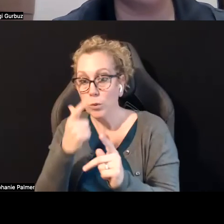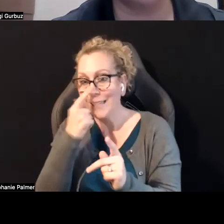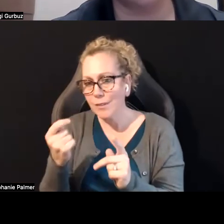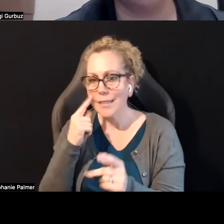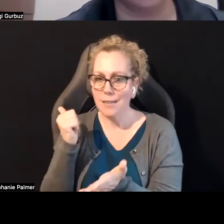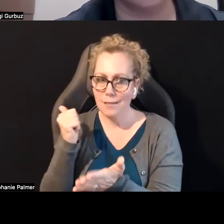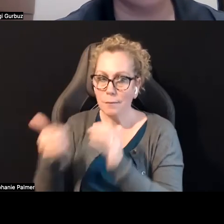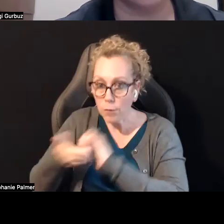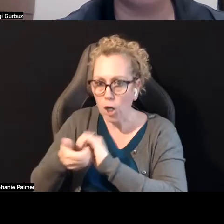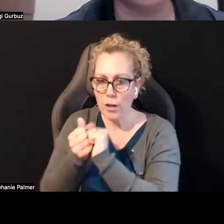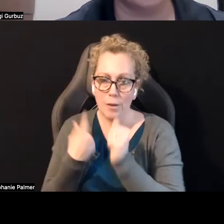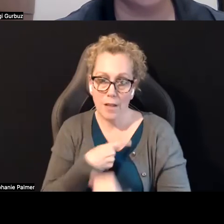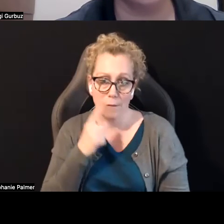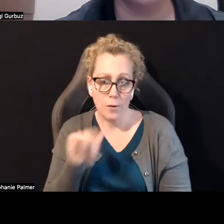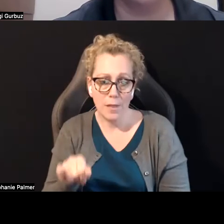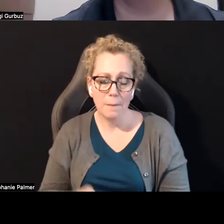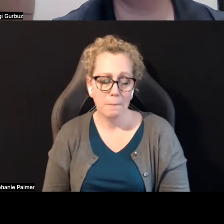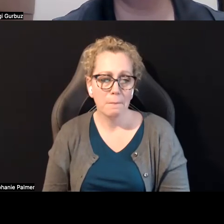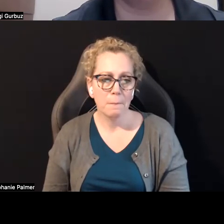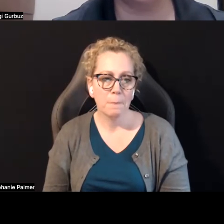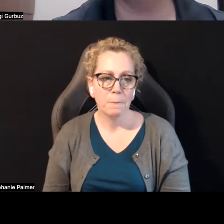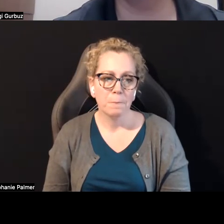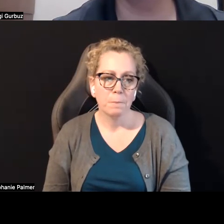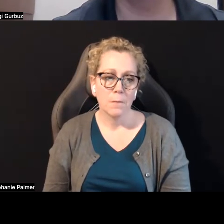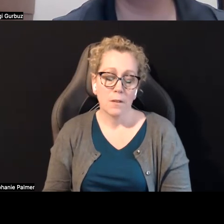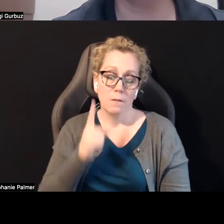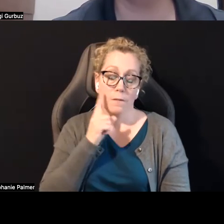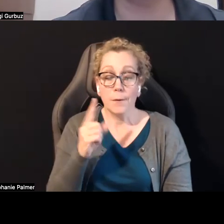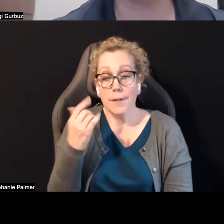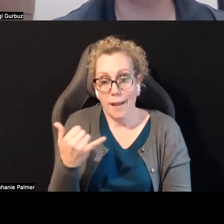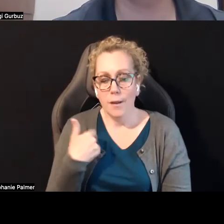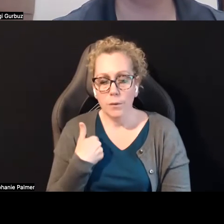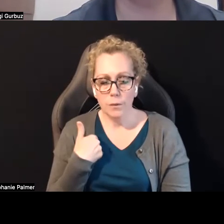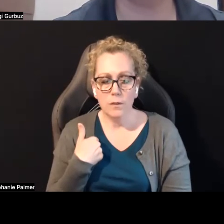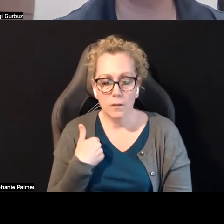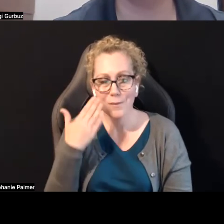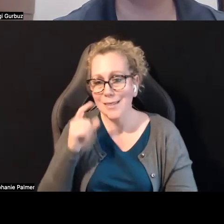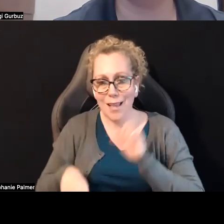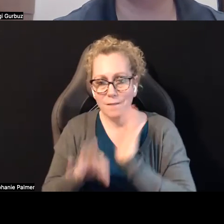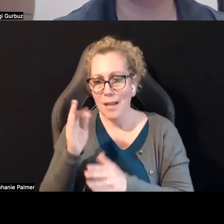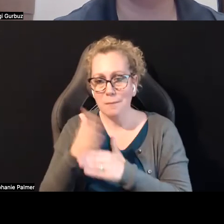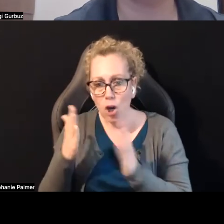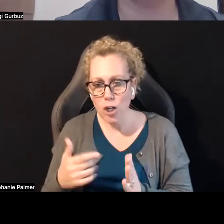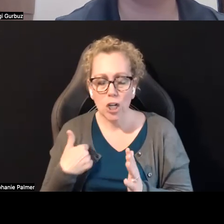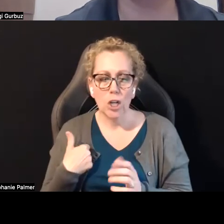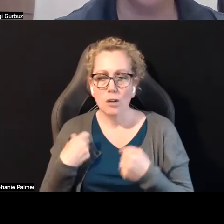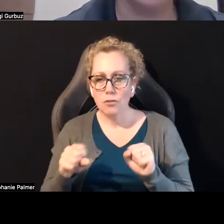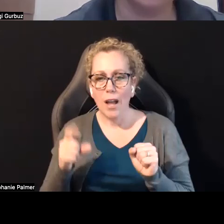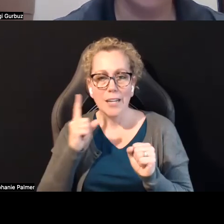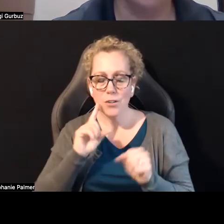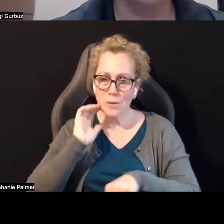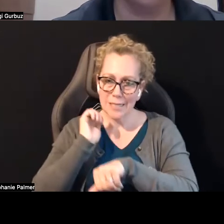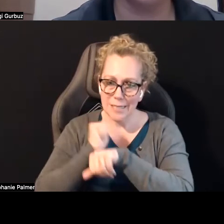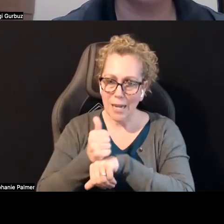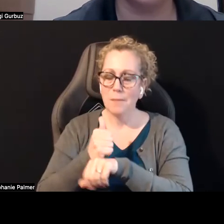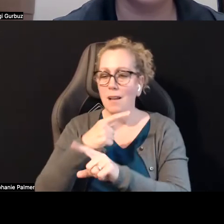interested in partnering up with us on something like this. But for now, what we've done has mainly consisted of trying to organize half-day